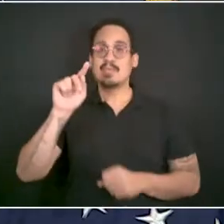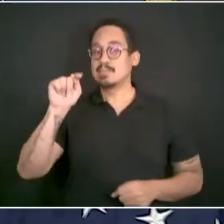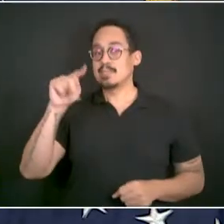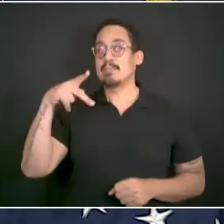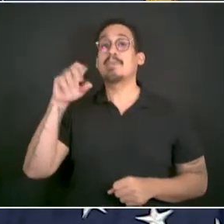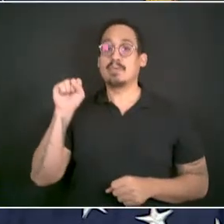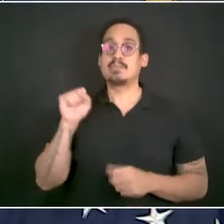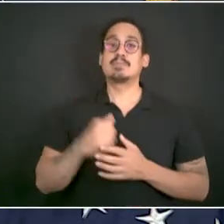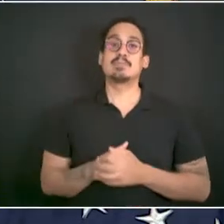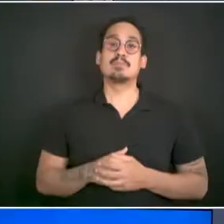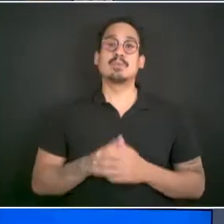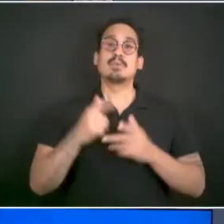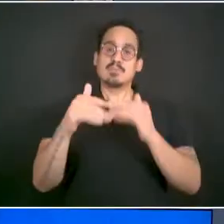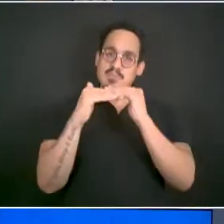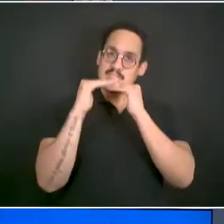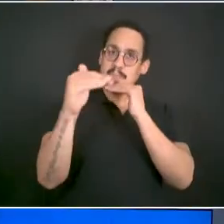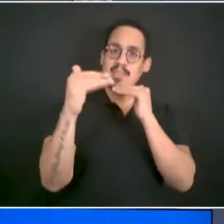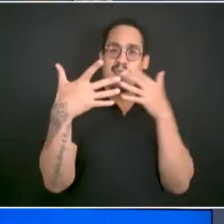American dream.